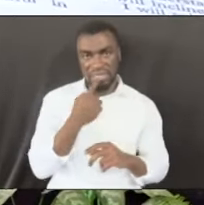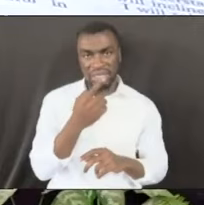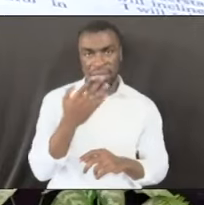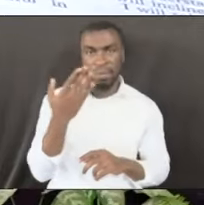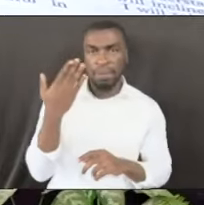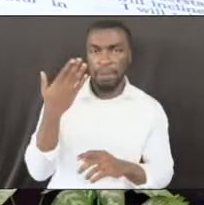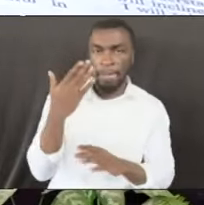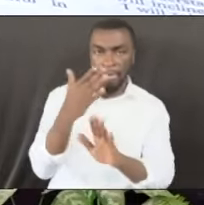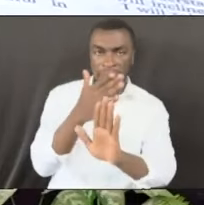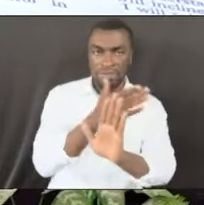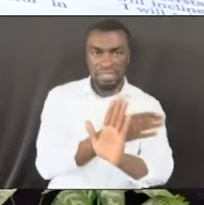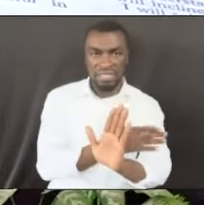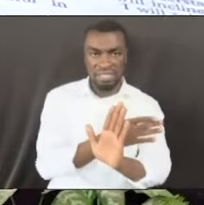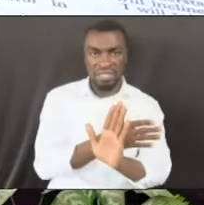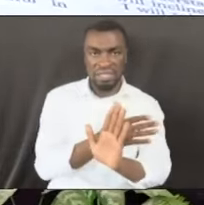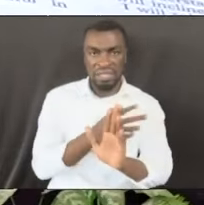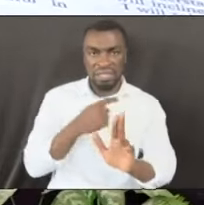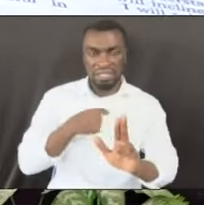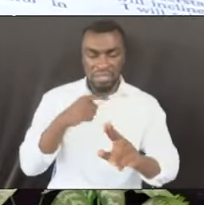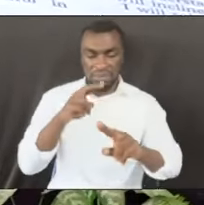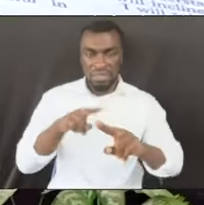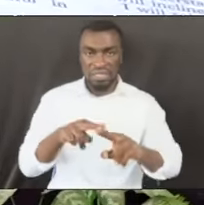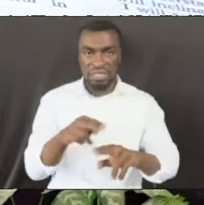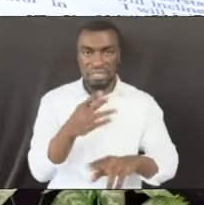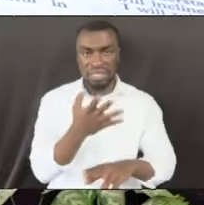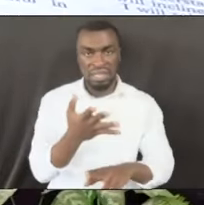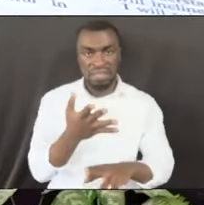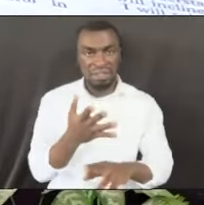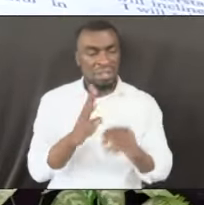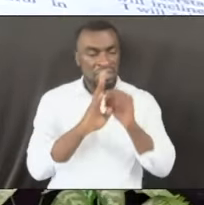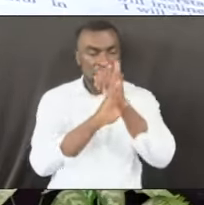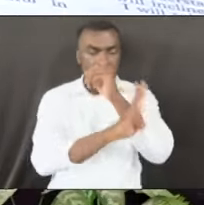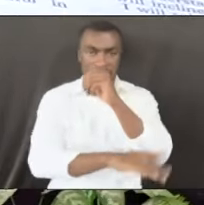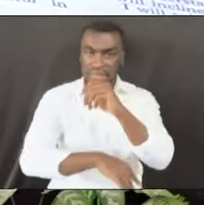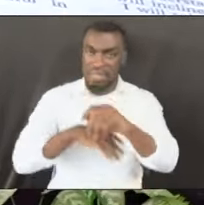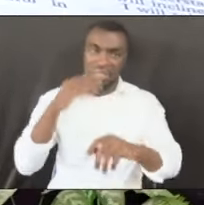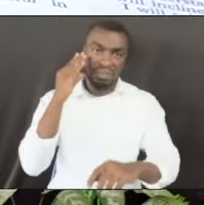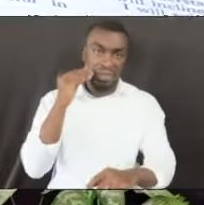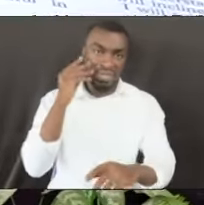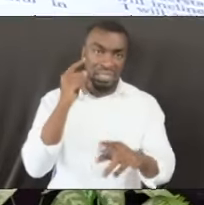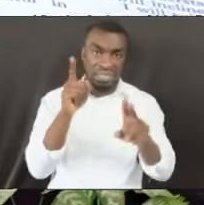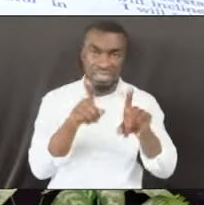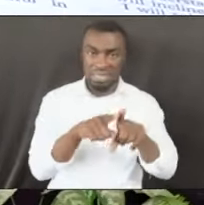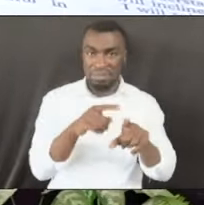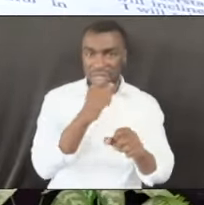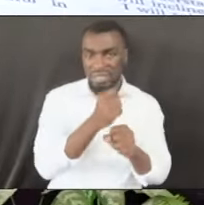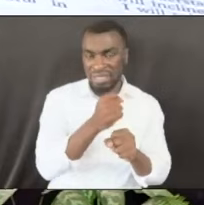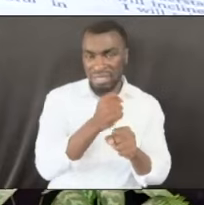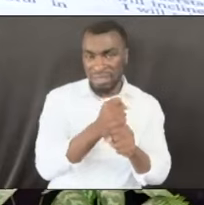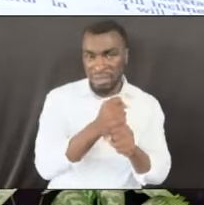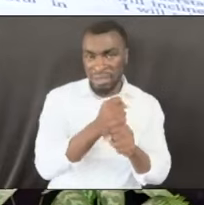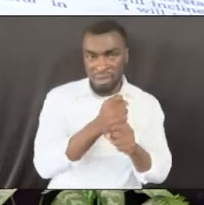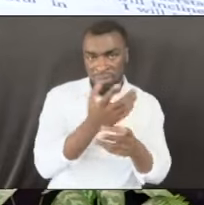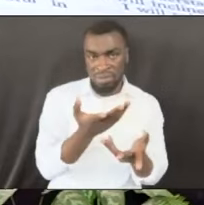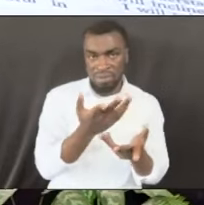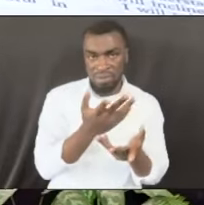are seated here, the unpleasant experiences, either you are suffering like Job or you are suffering like